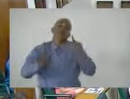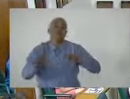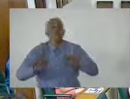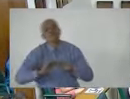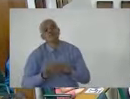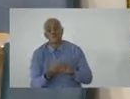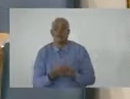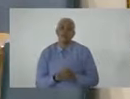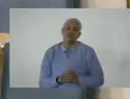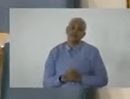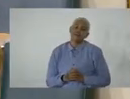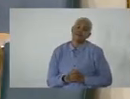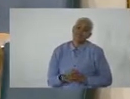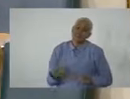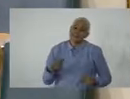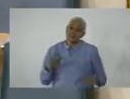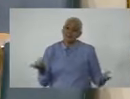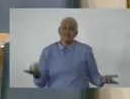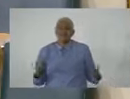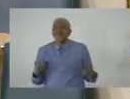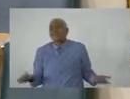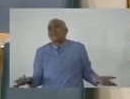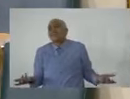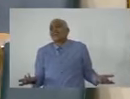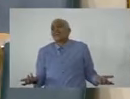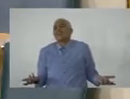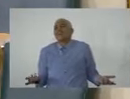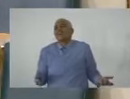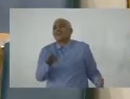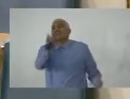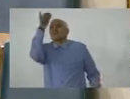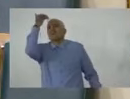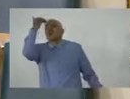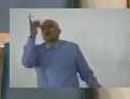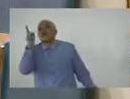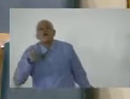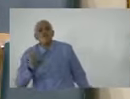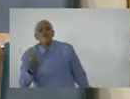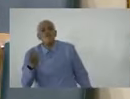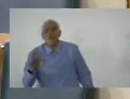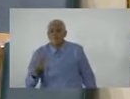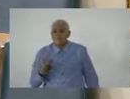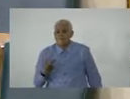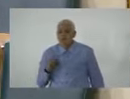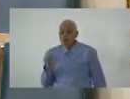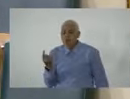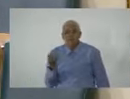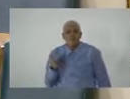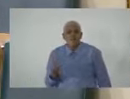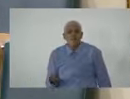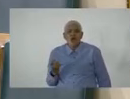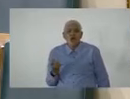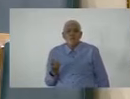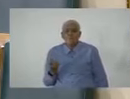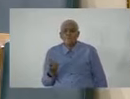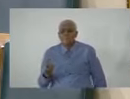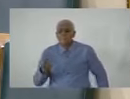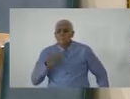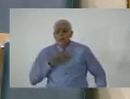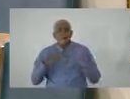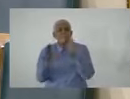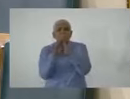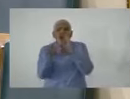Jamaica. I am, Madam Speaker, where I come from, my origin,